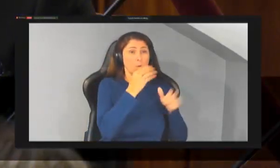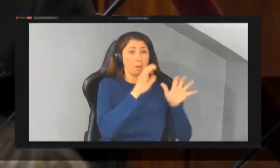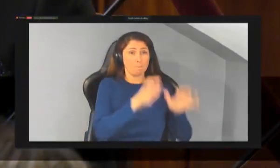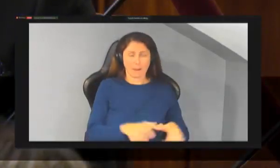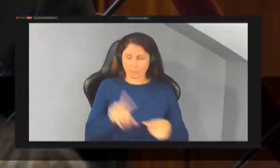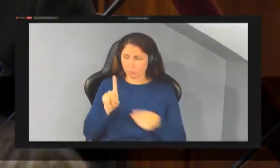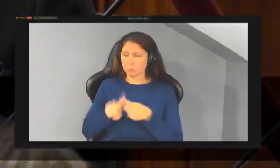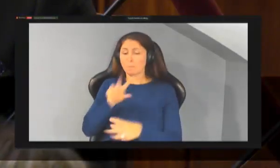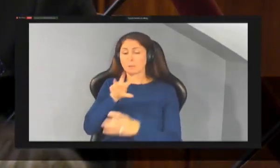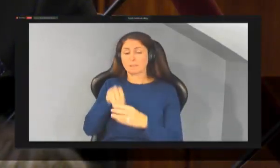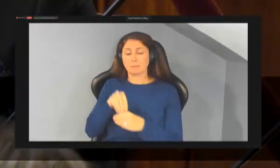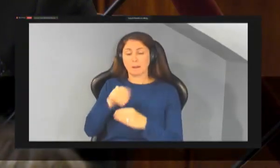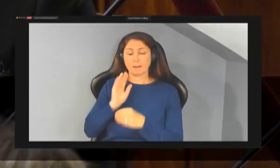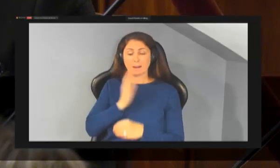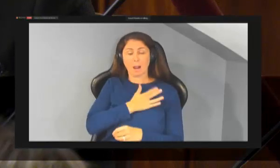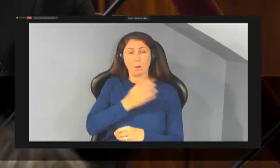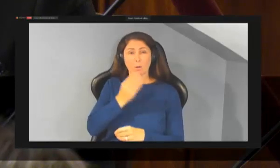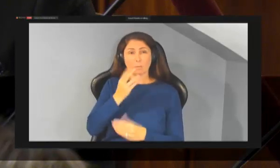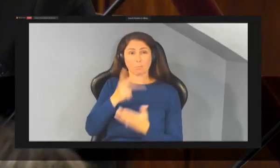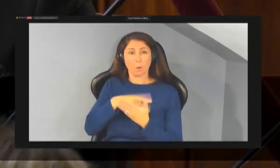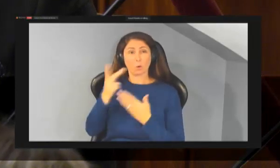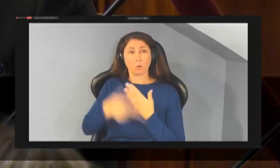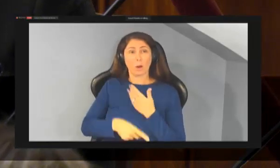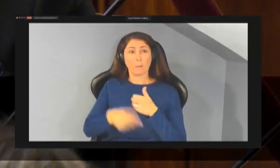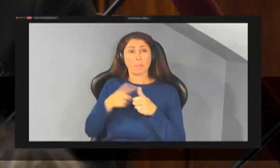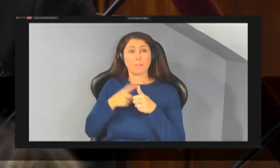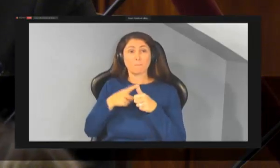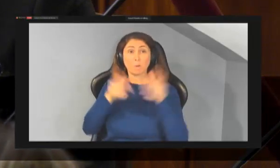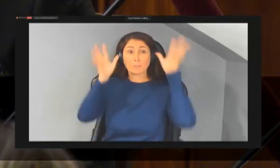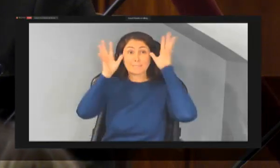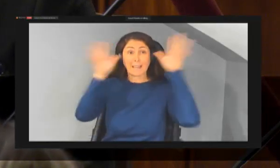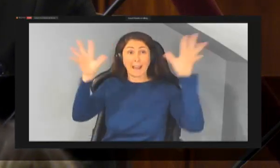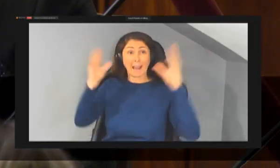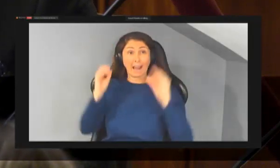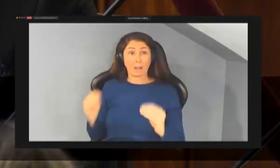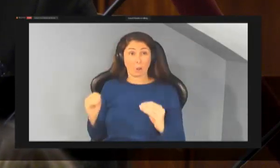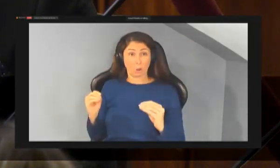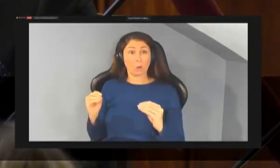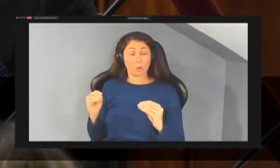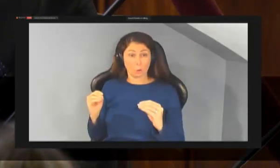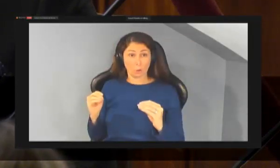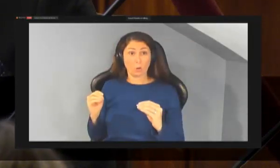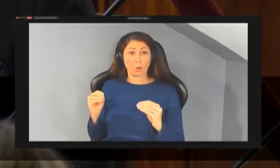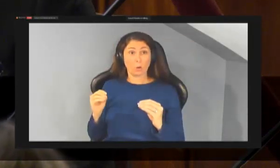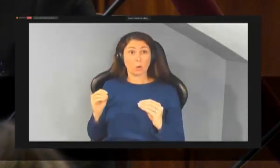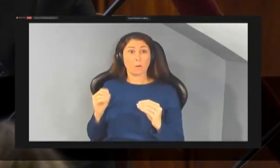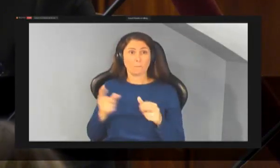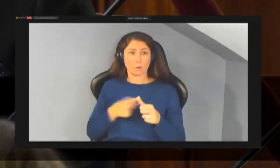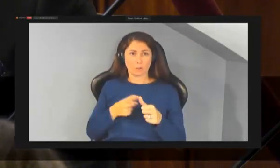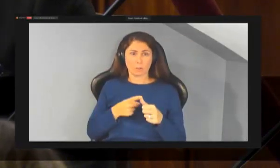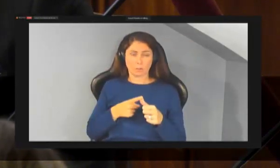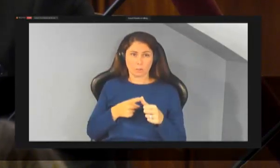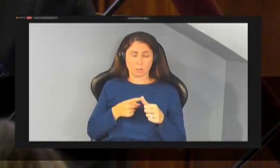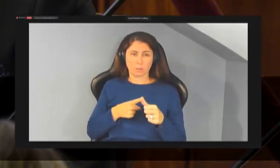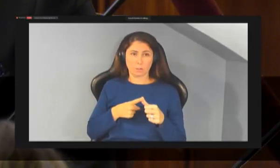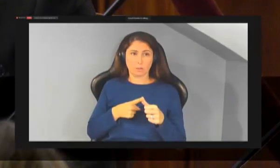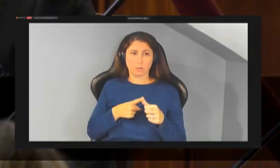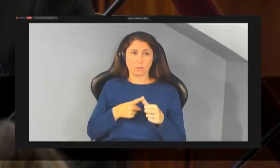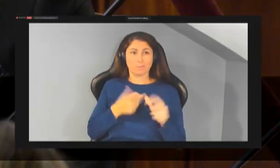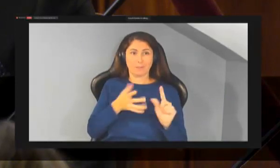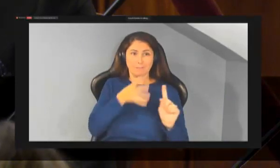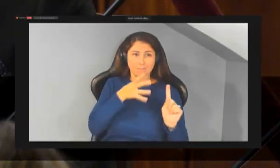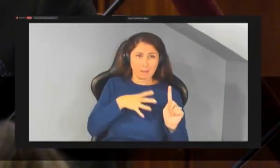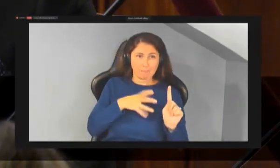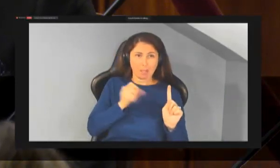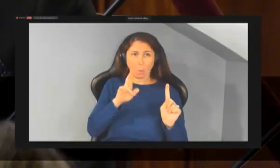program, the first antlerless, you are required to take an antlerless deer first, which would mean either a female or an immature